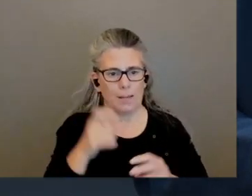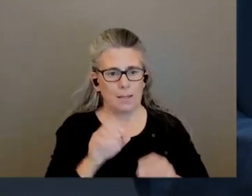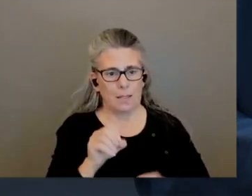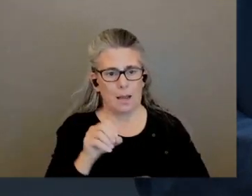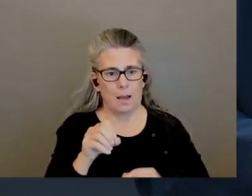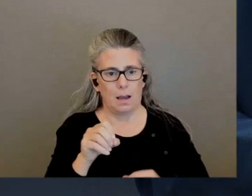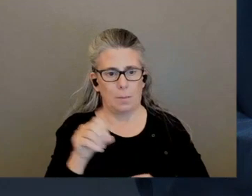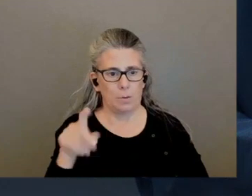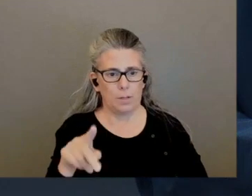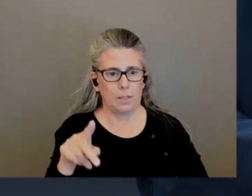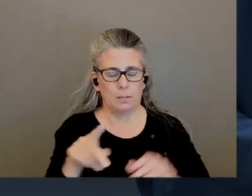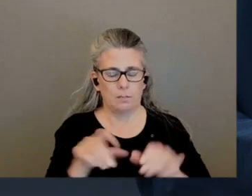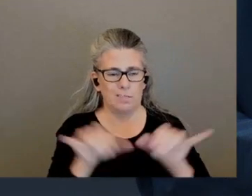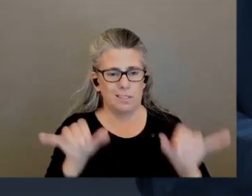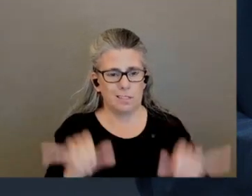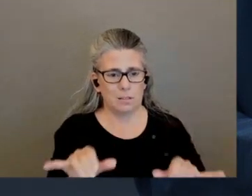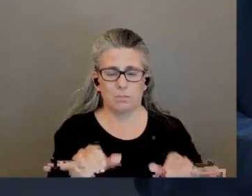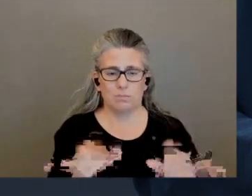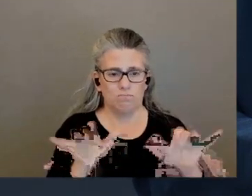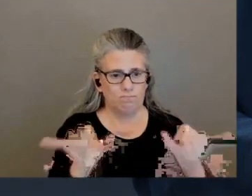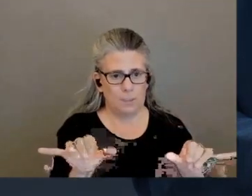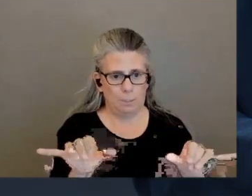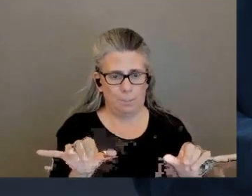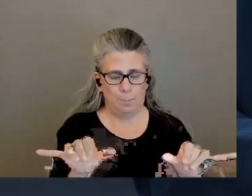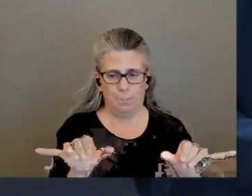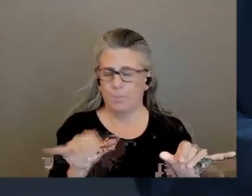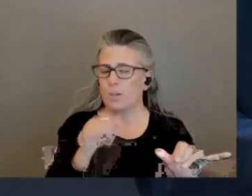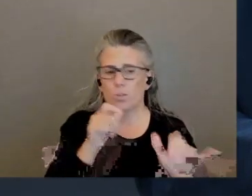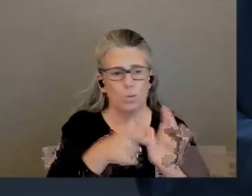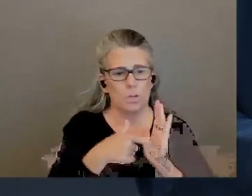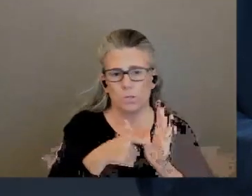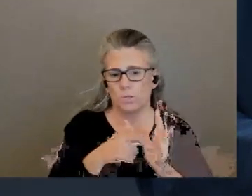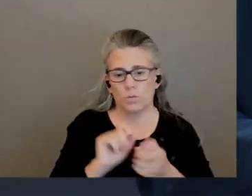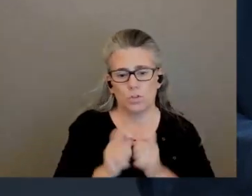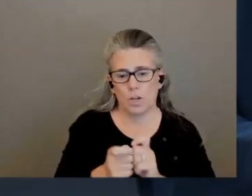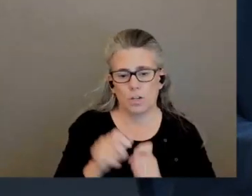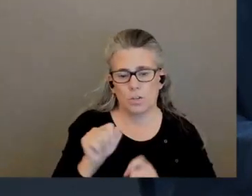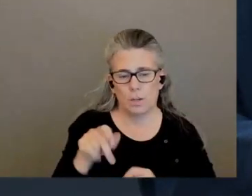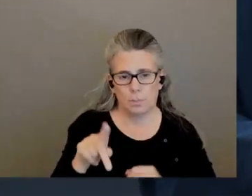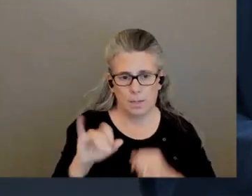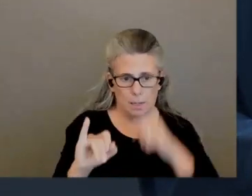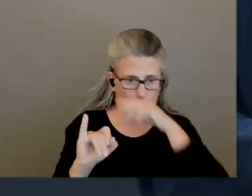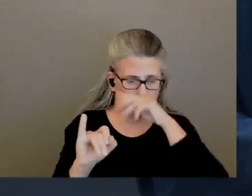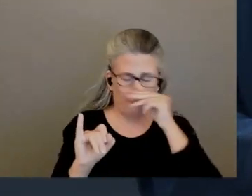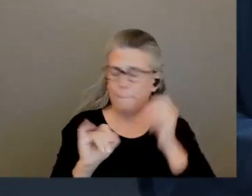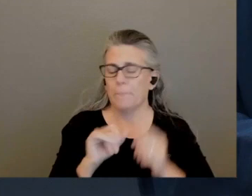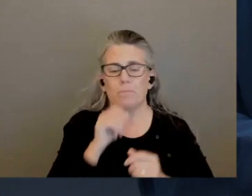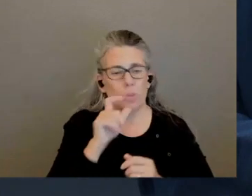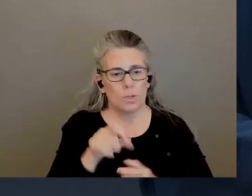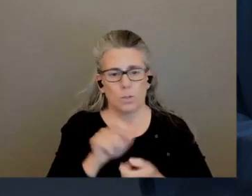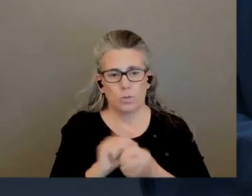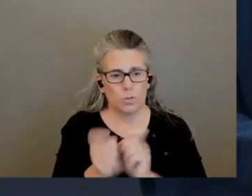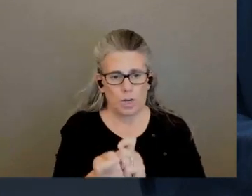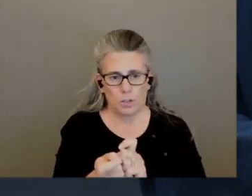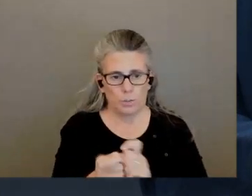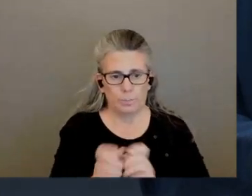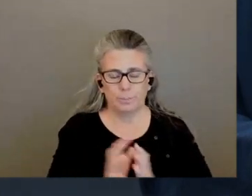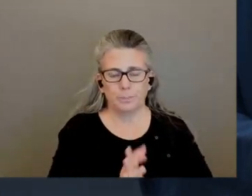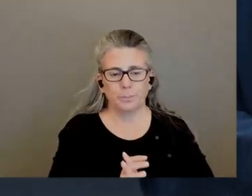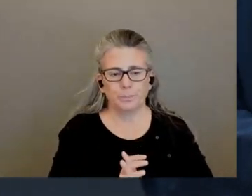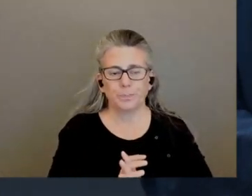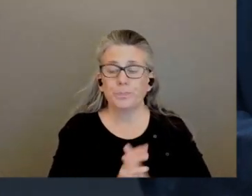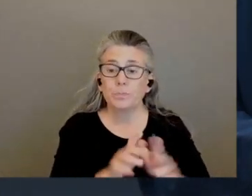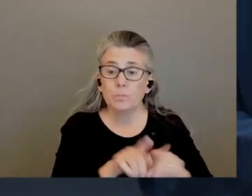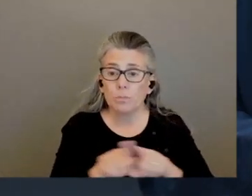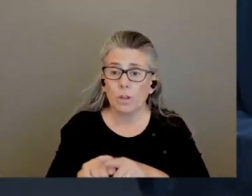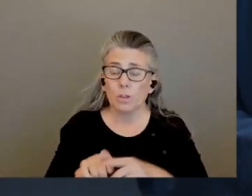have to change the APIs that your application is using with regards to the operating system. And from a